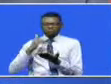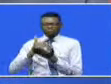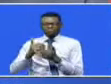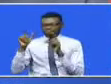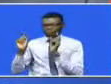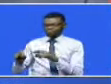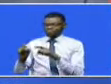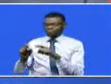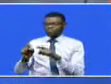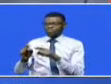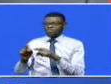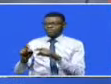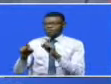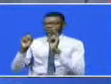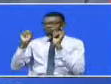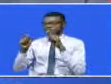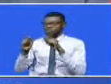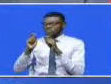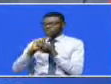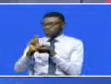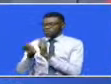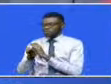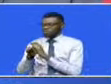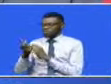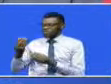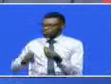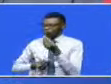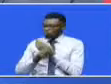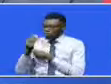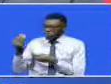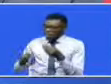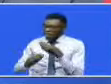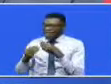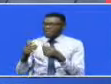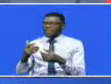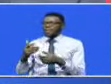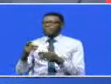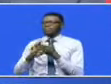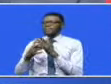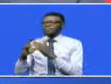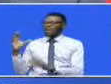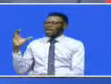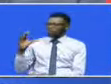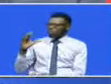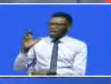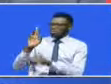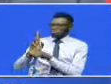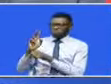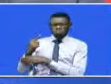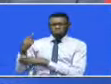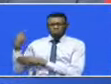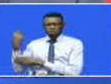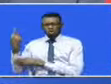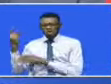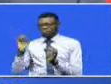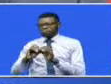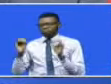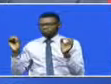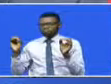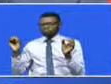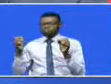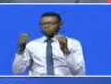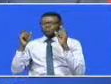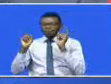We must shift our economy from a consumer-based economy to